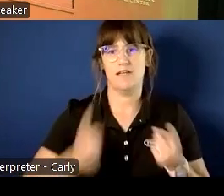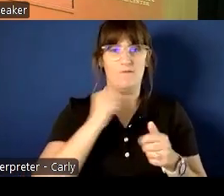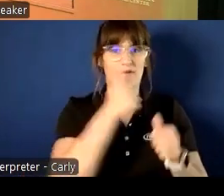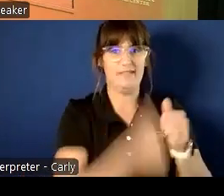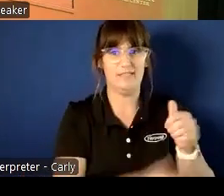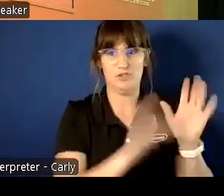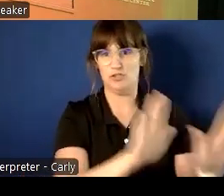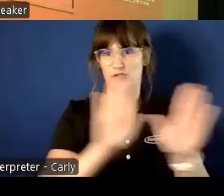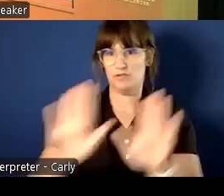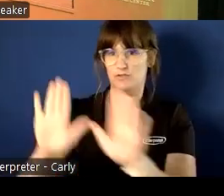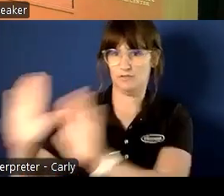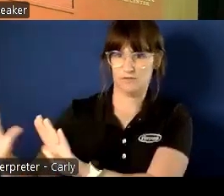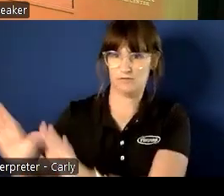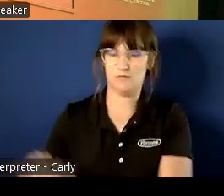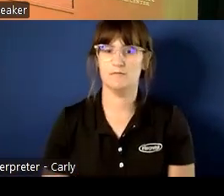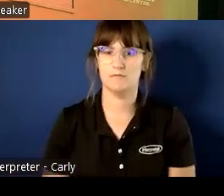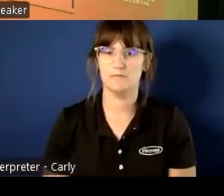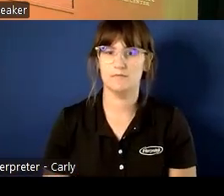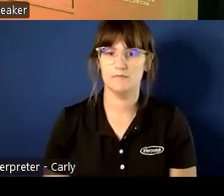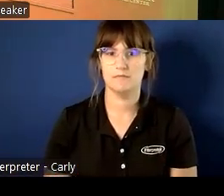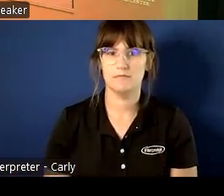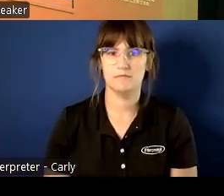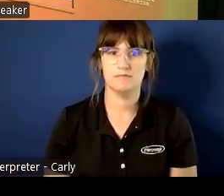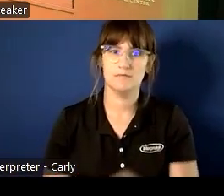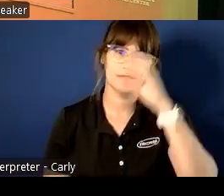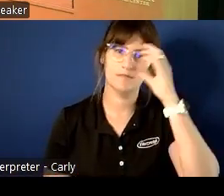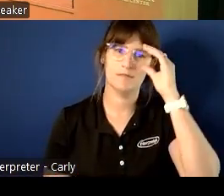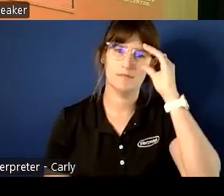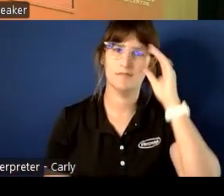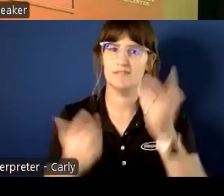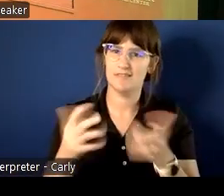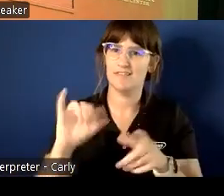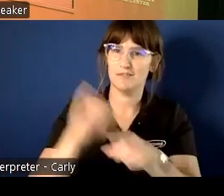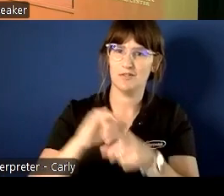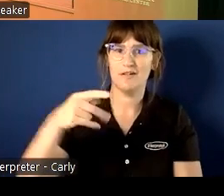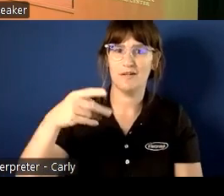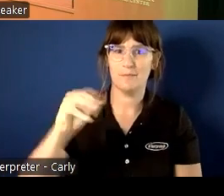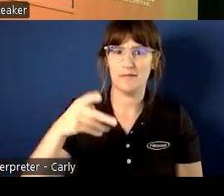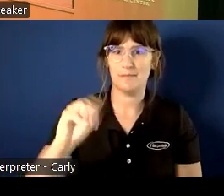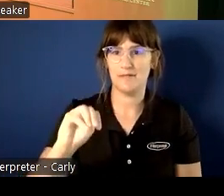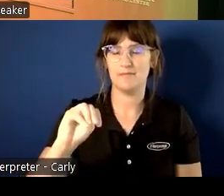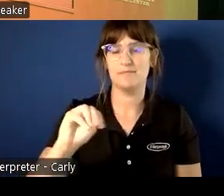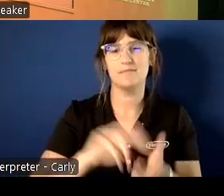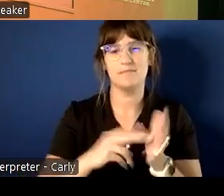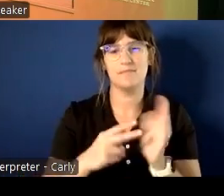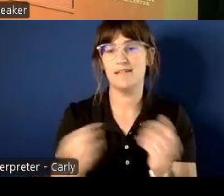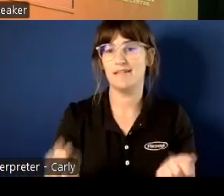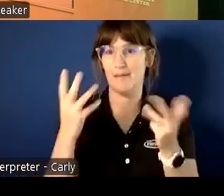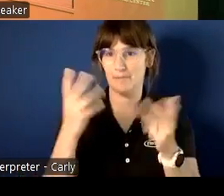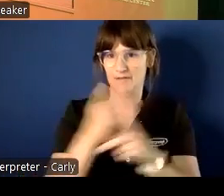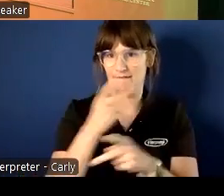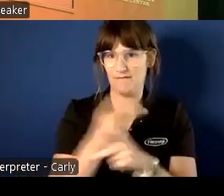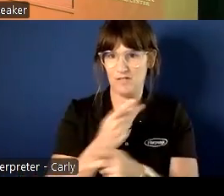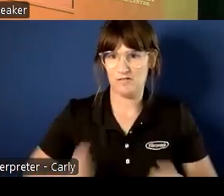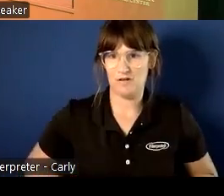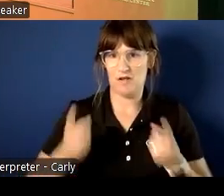Again, this is technical, so this is insurance jargon. So this PM per member per month is how they calculate. That's the